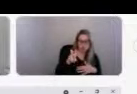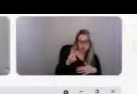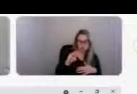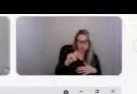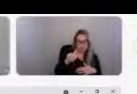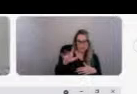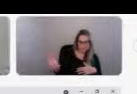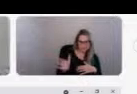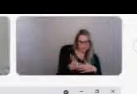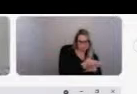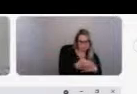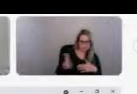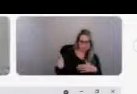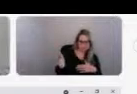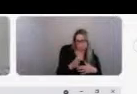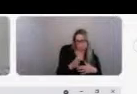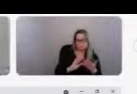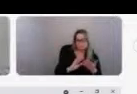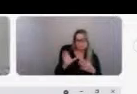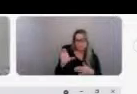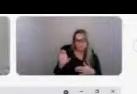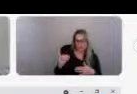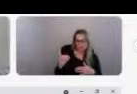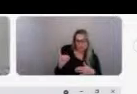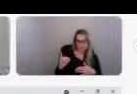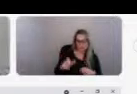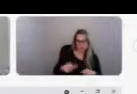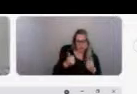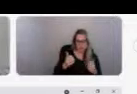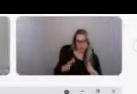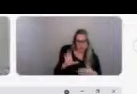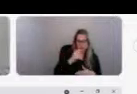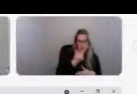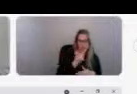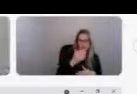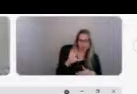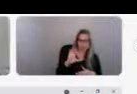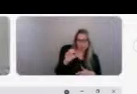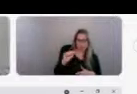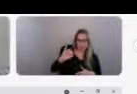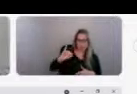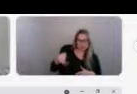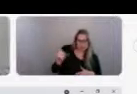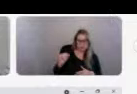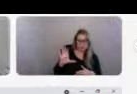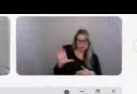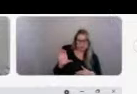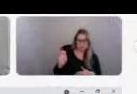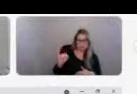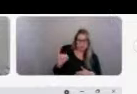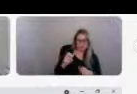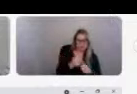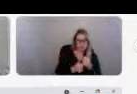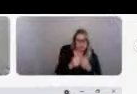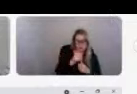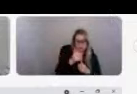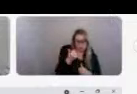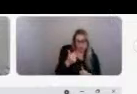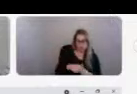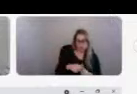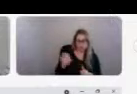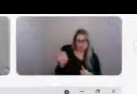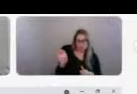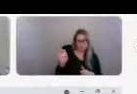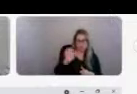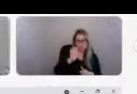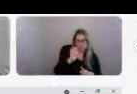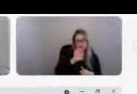side communities of interest residents of gold canyon apache junction have community of interest with each other and with east mesa this is